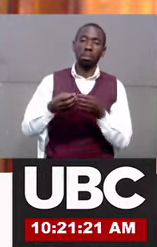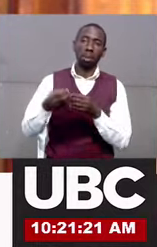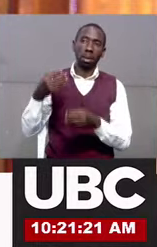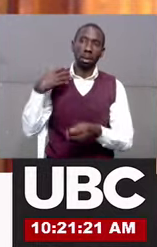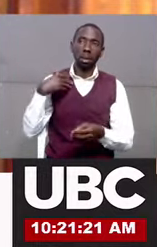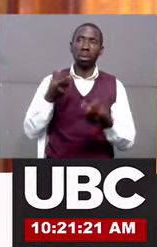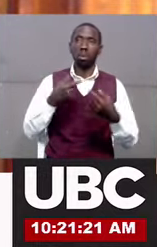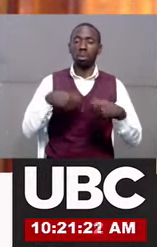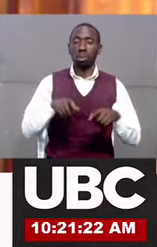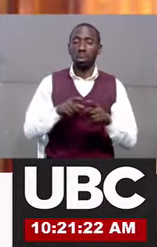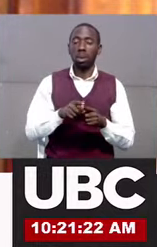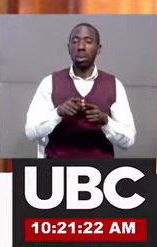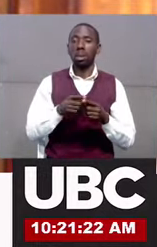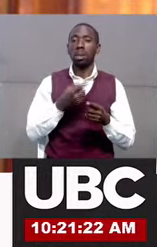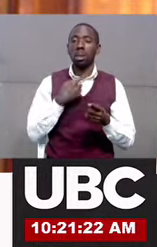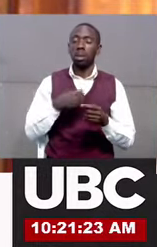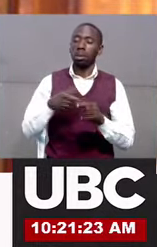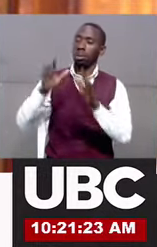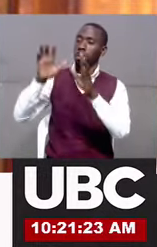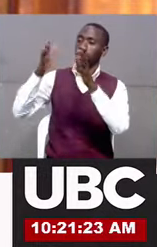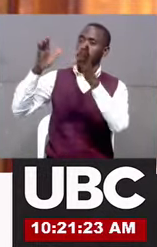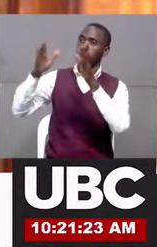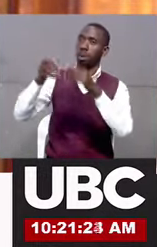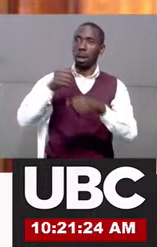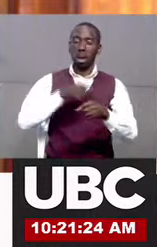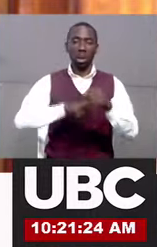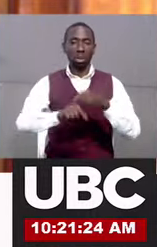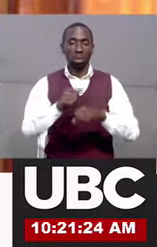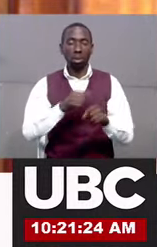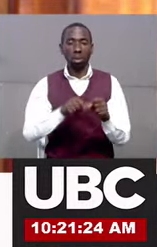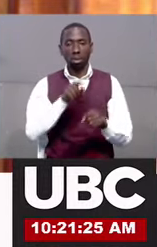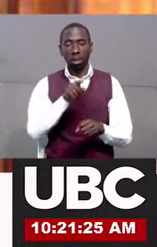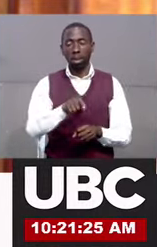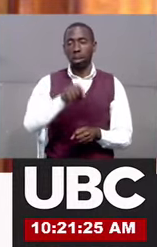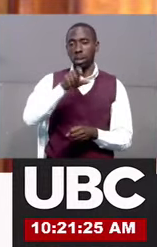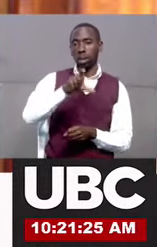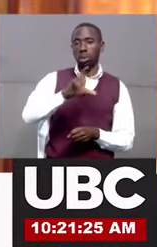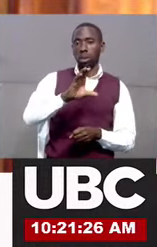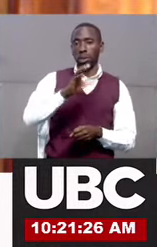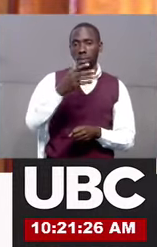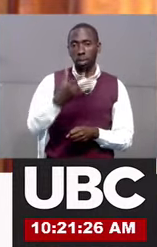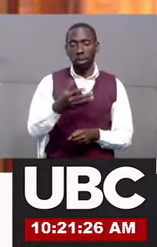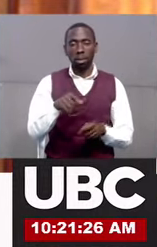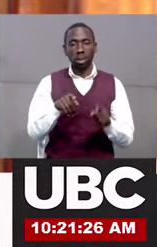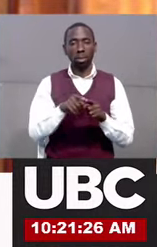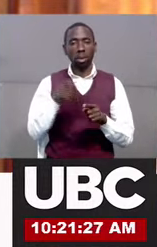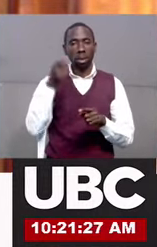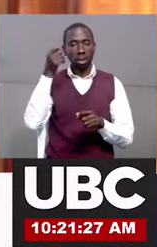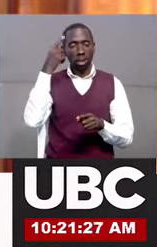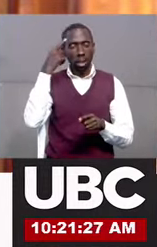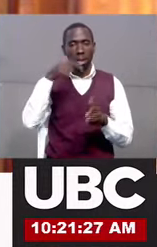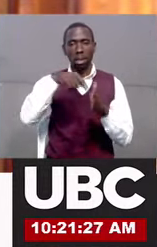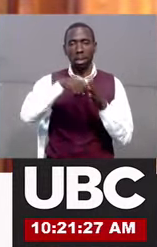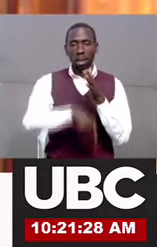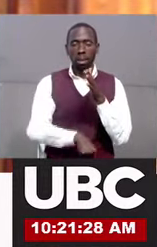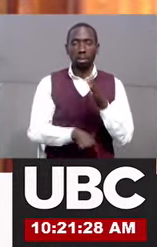applaud the actions of that chairperson and take measures to make sure that we understand the deep root causes of this